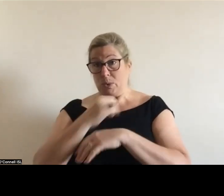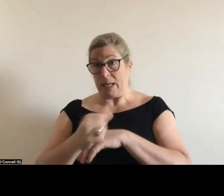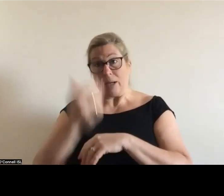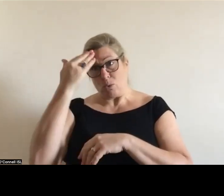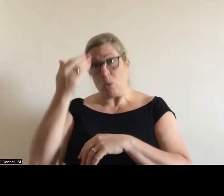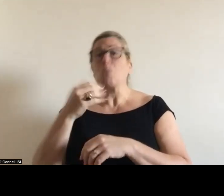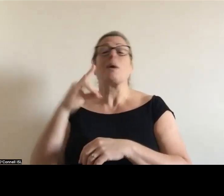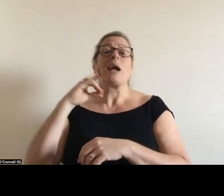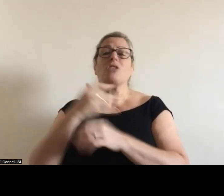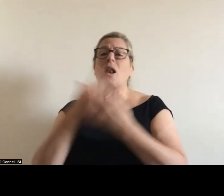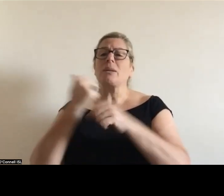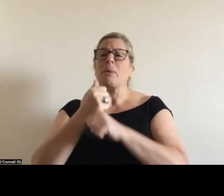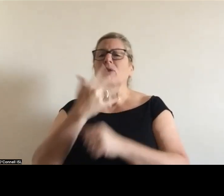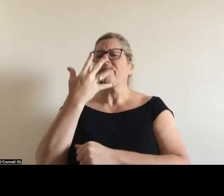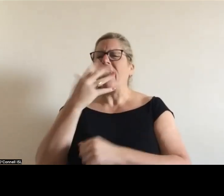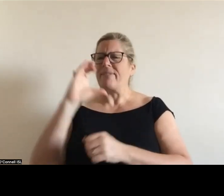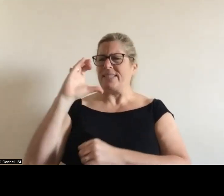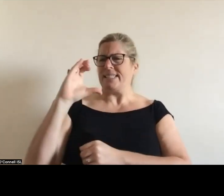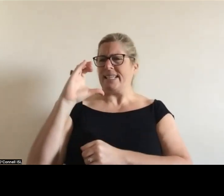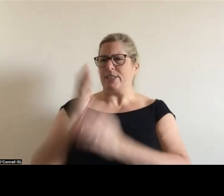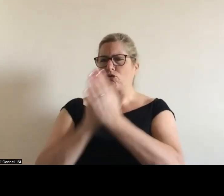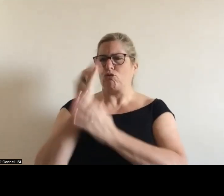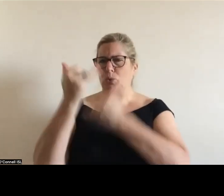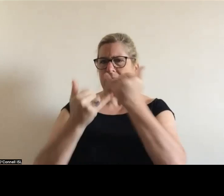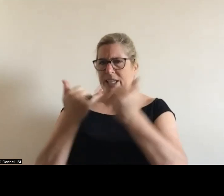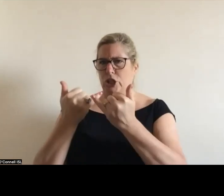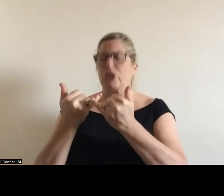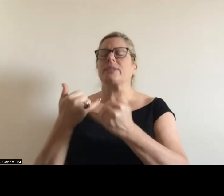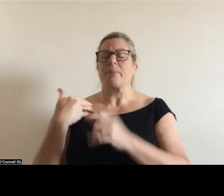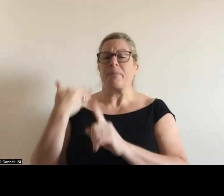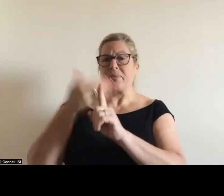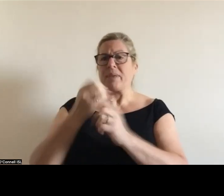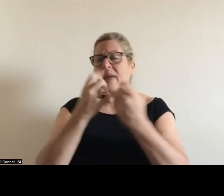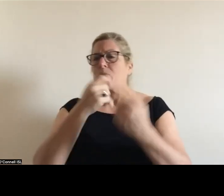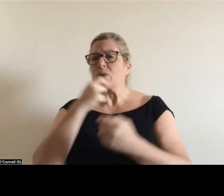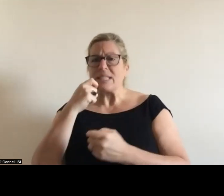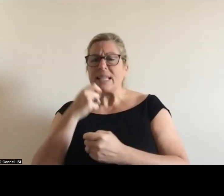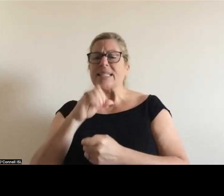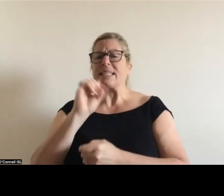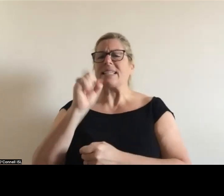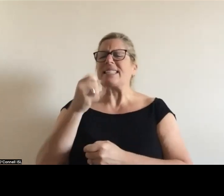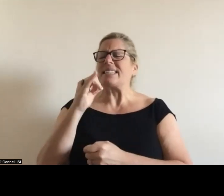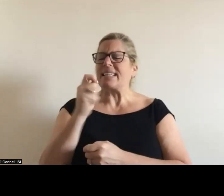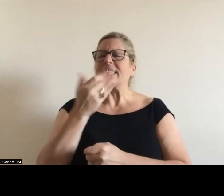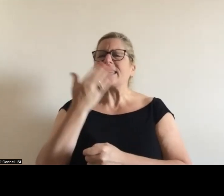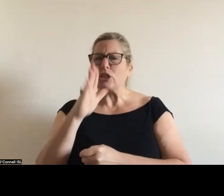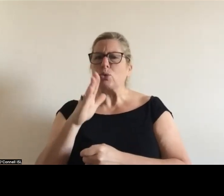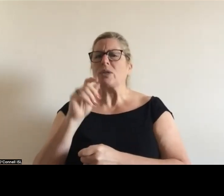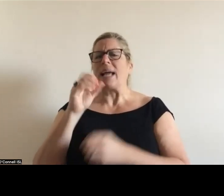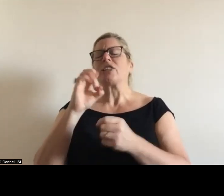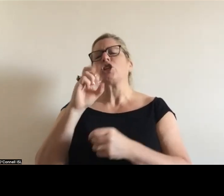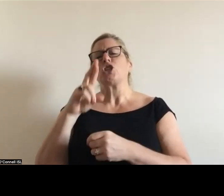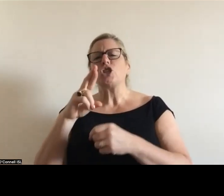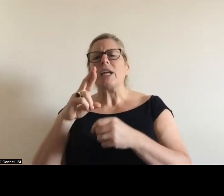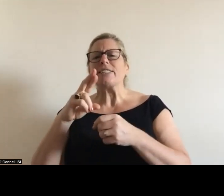5 C's over the years. Evidence suggests that sexist attitudes and gender-based violence against women candidates and